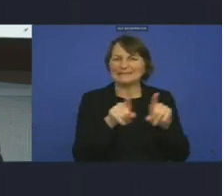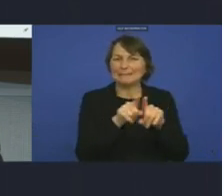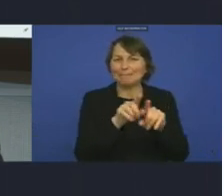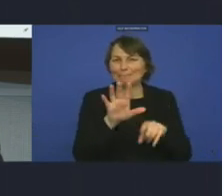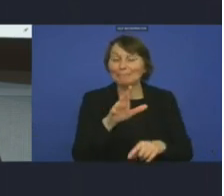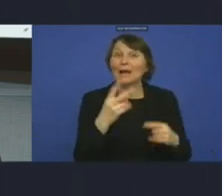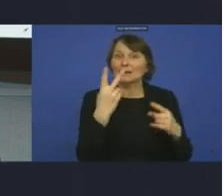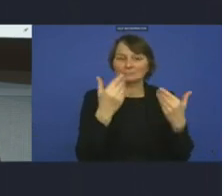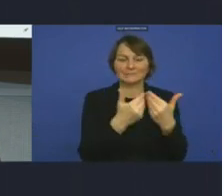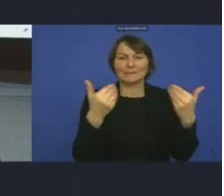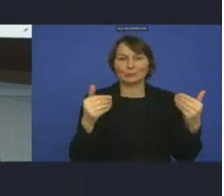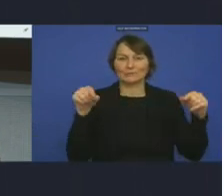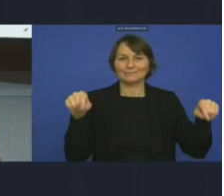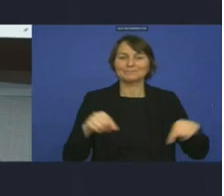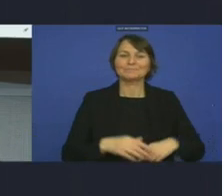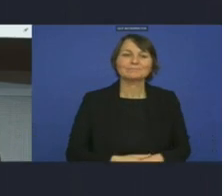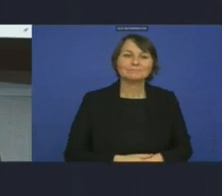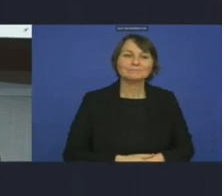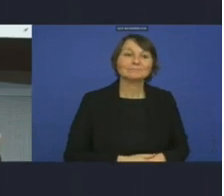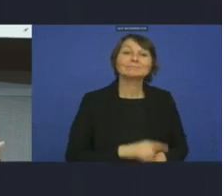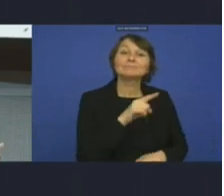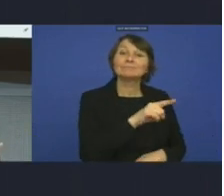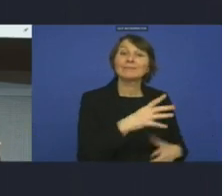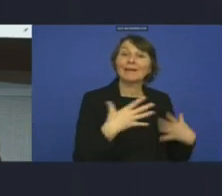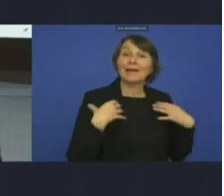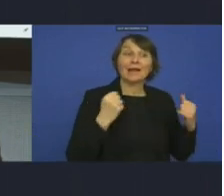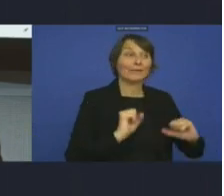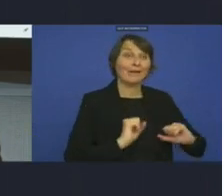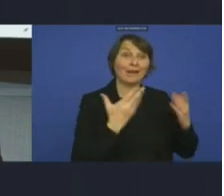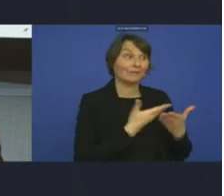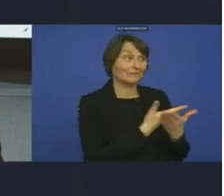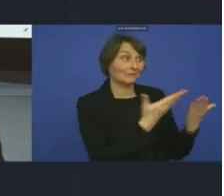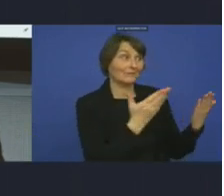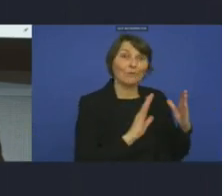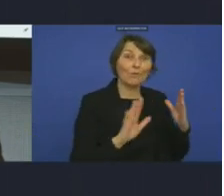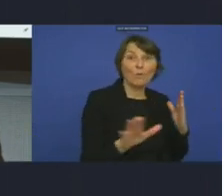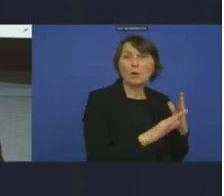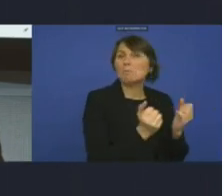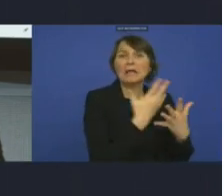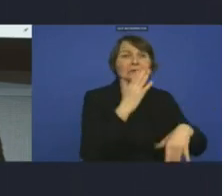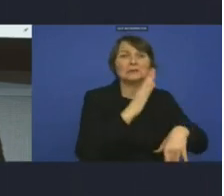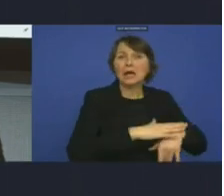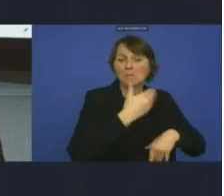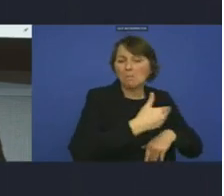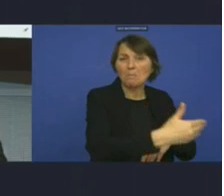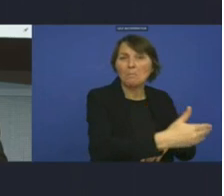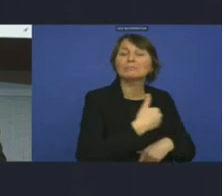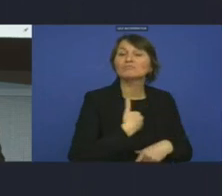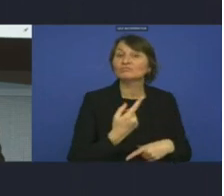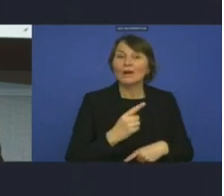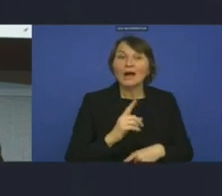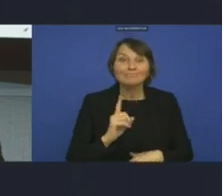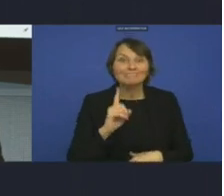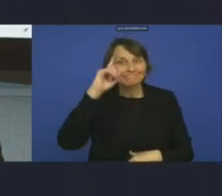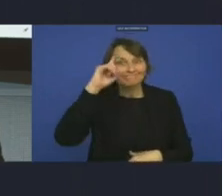You can be part of the healthy lifestyle for all anytime you want, whenever you have a good idea. It has no